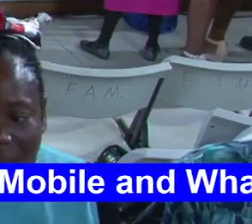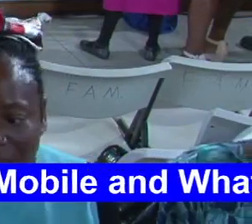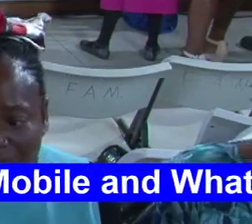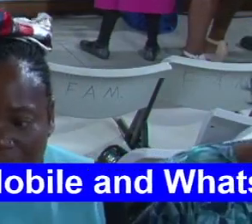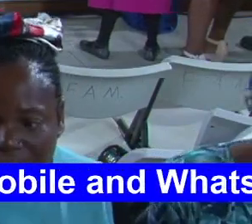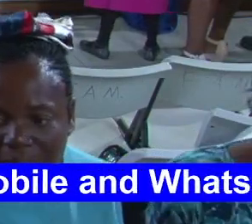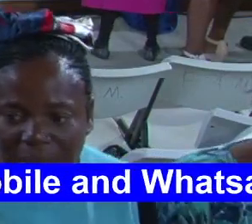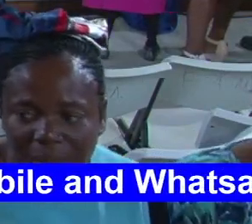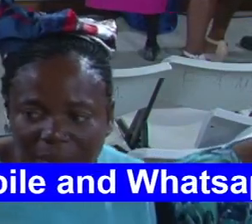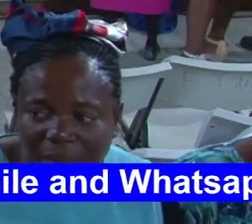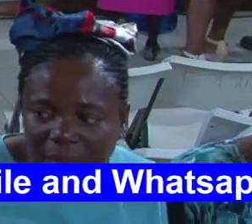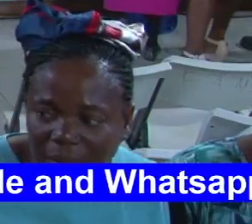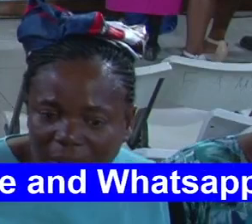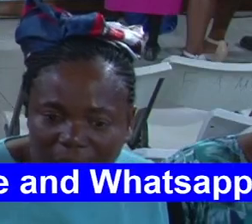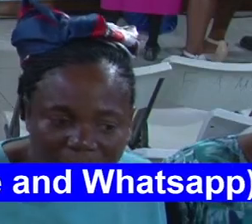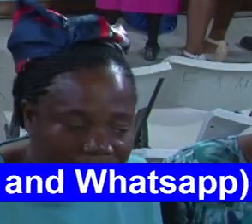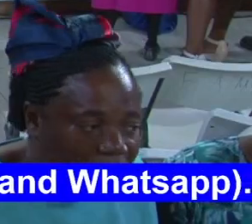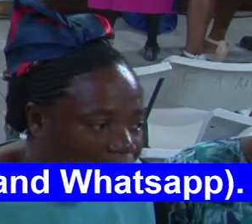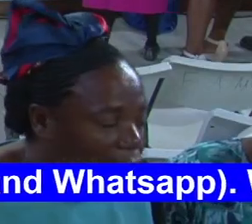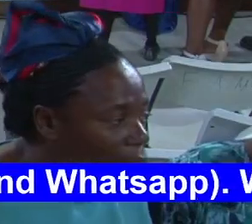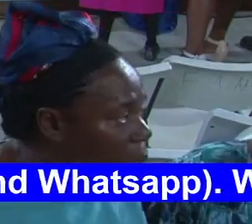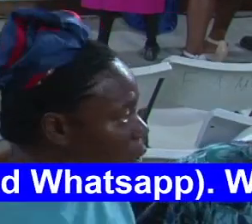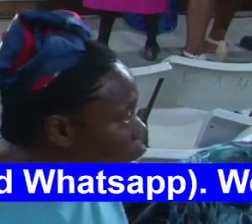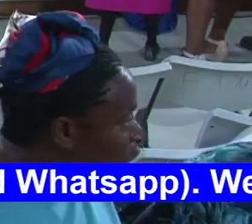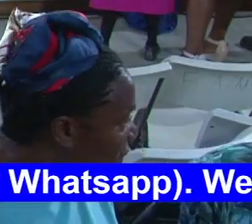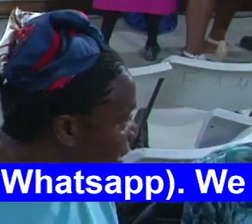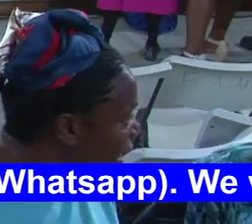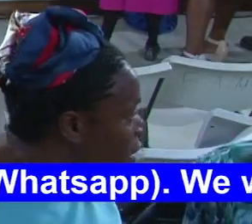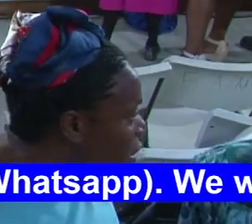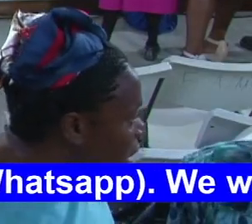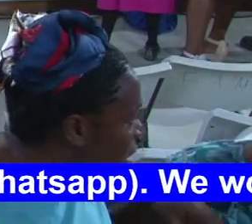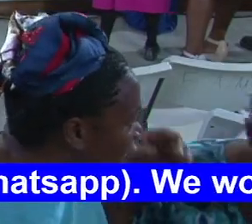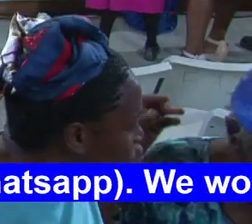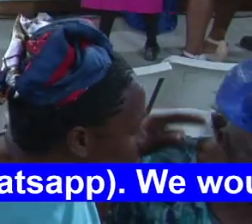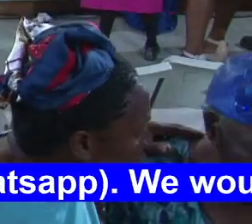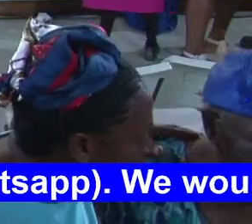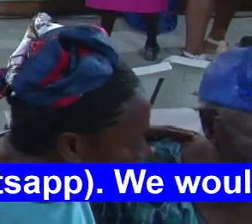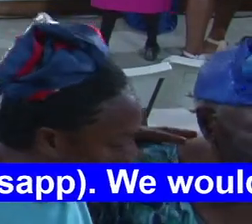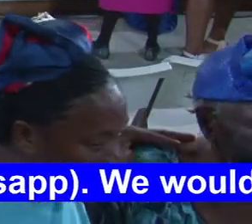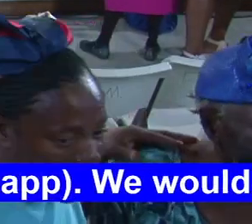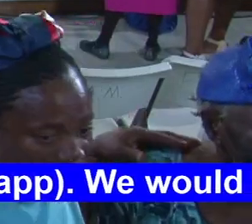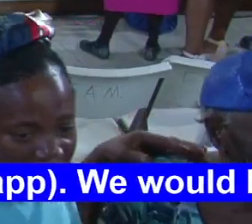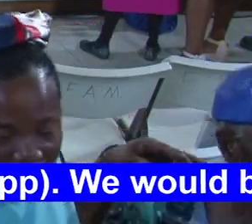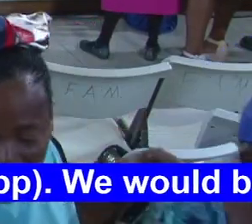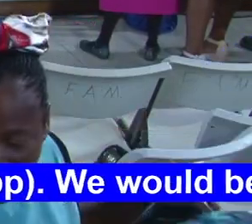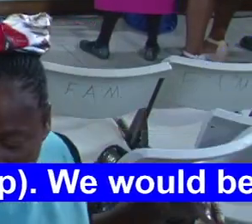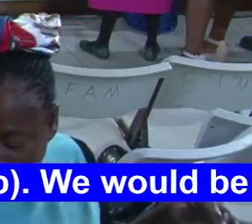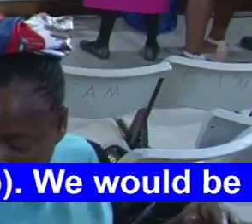Lord, lift your prayer.